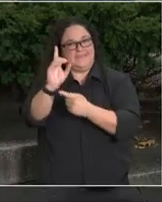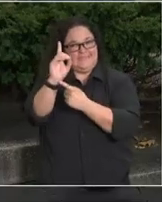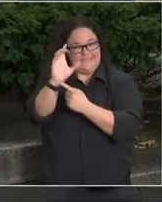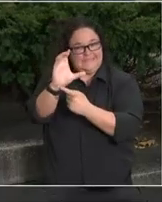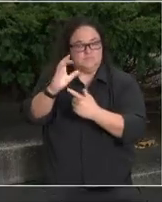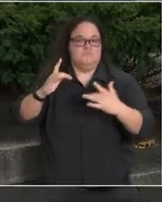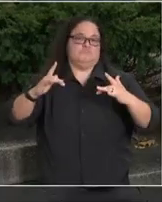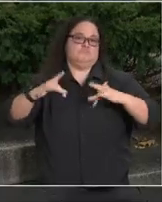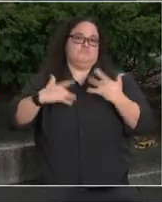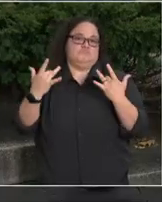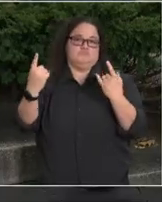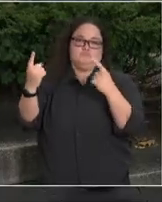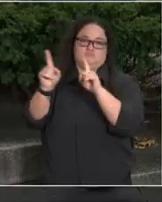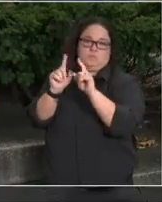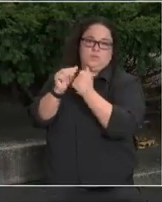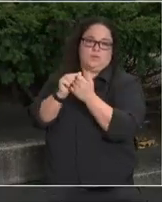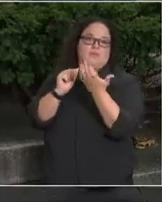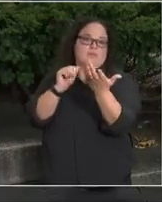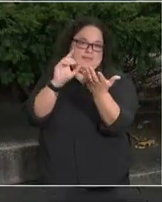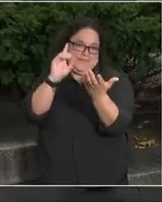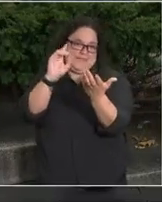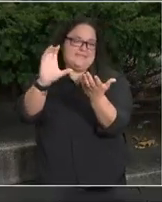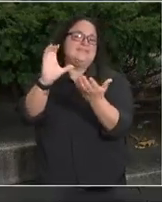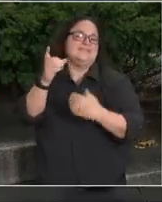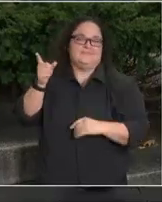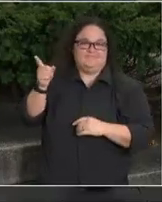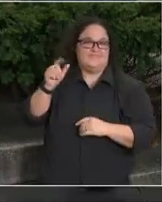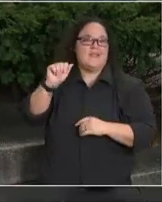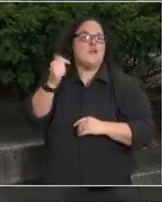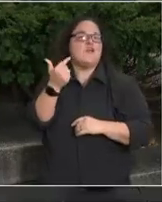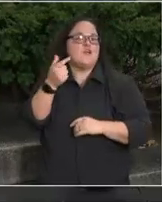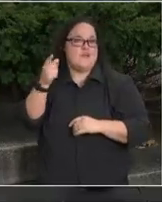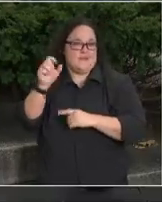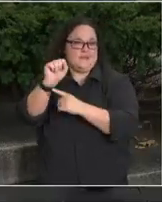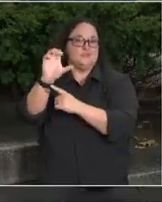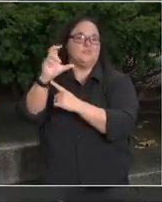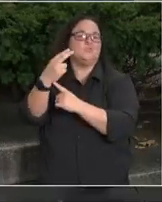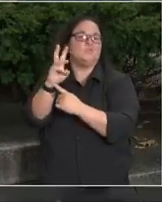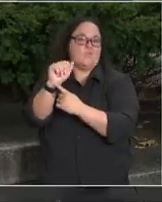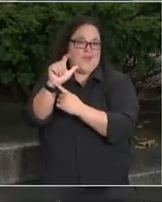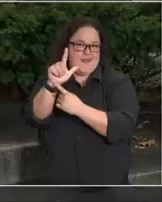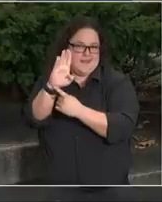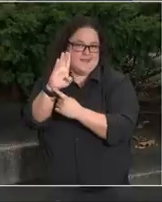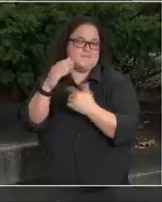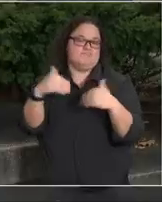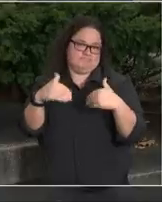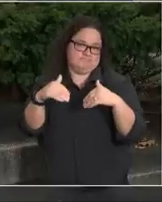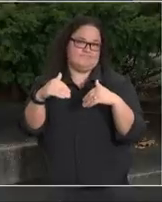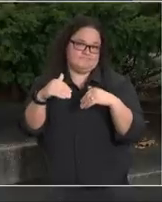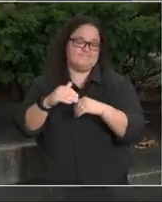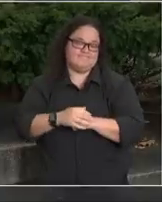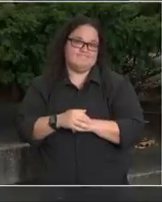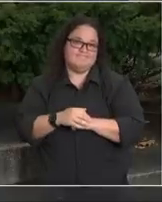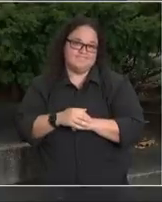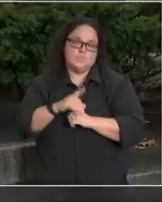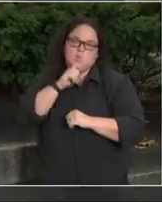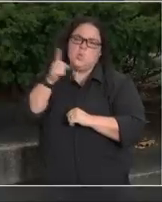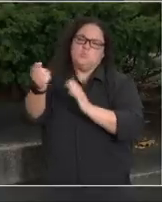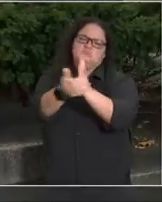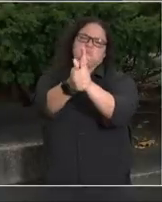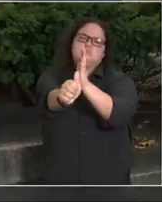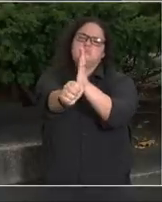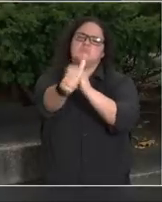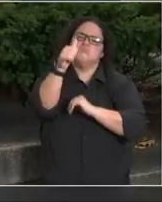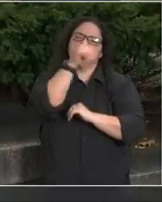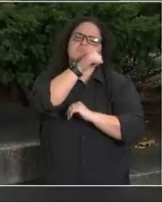Brian Schwalb, and his capable team at the Office of the Attorney General, as well as members of